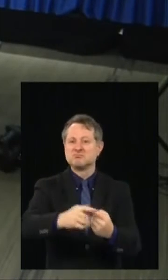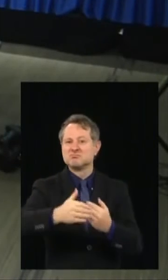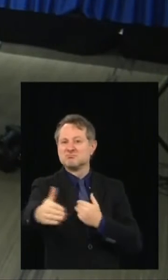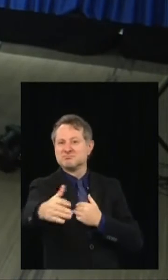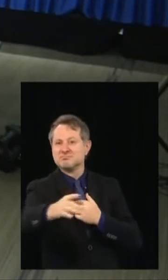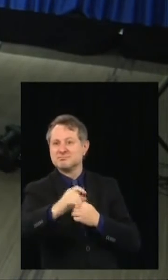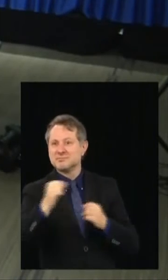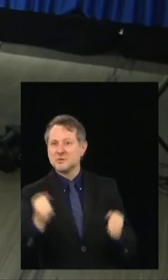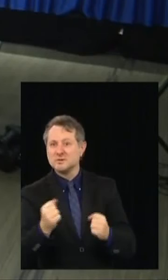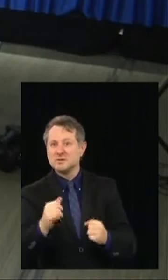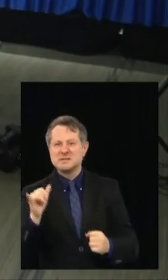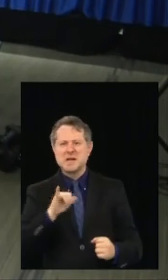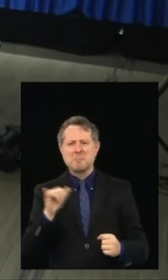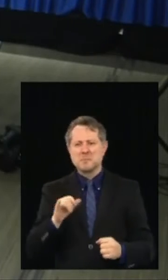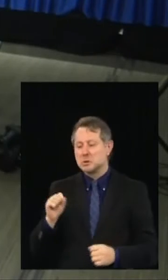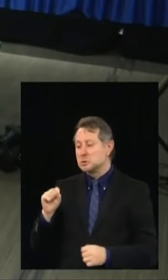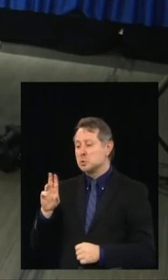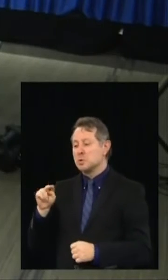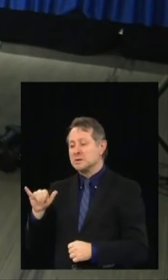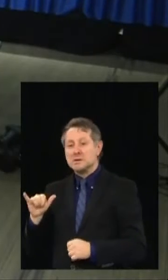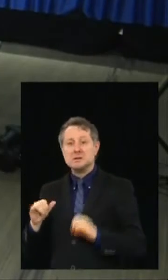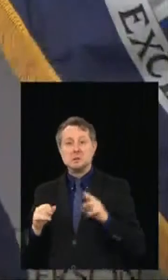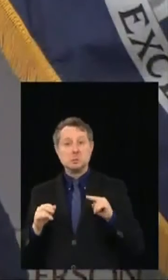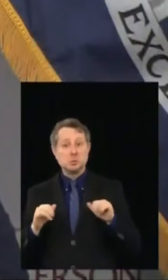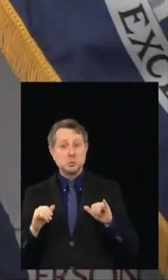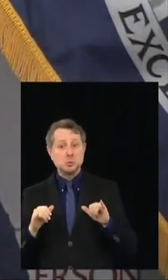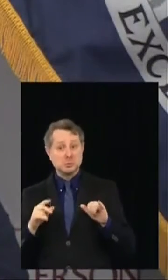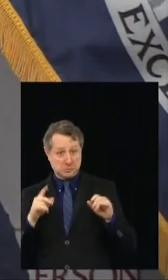with SUNY schools, and when do you think that decision will be made?